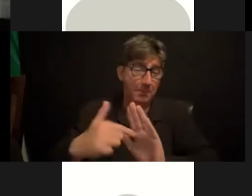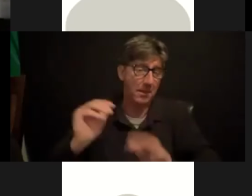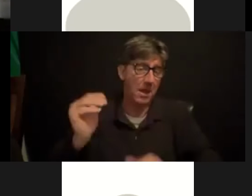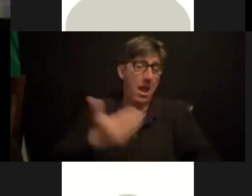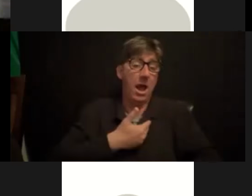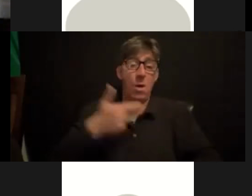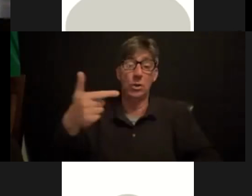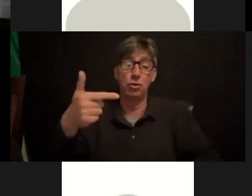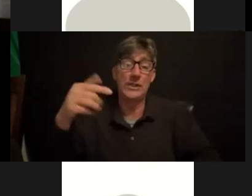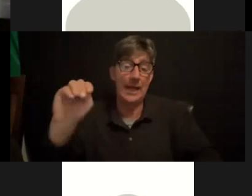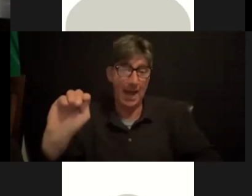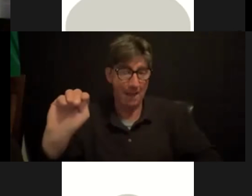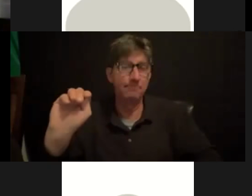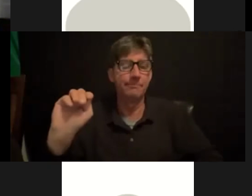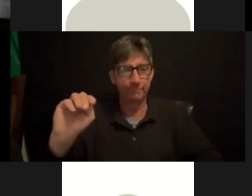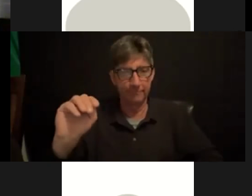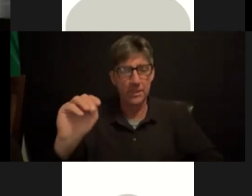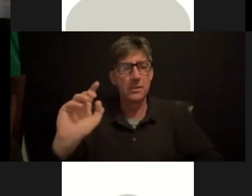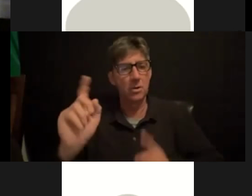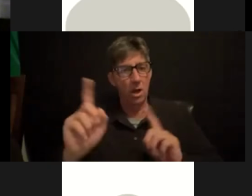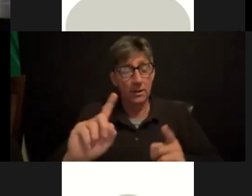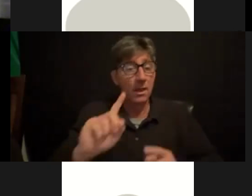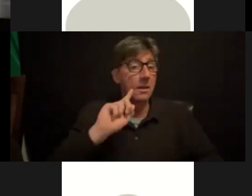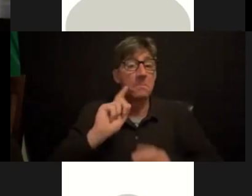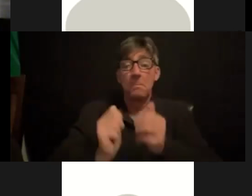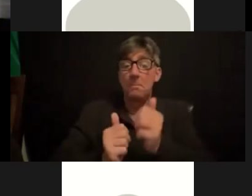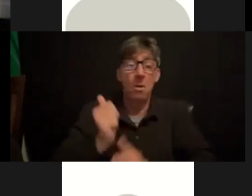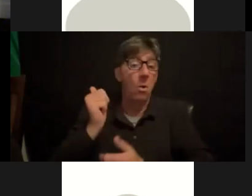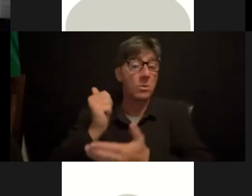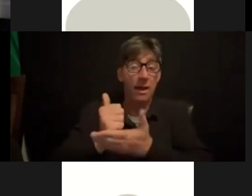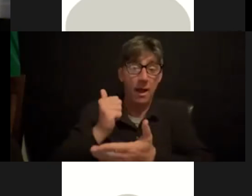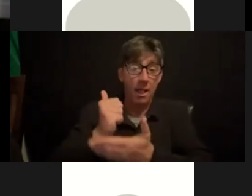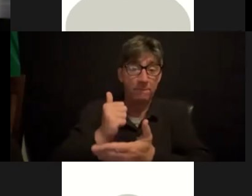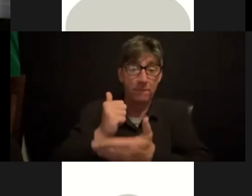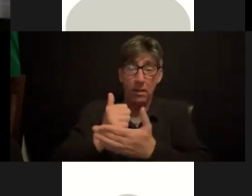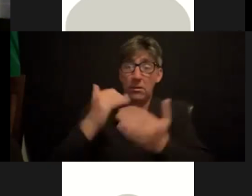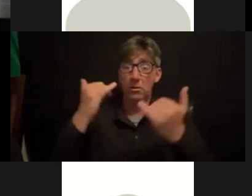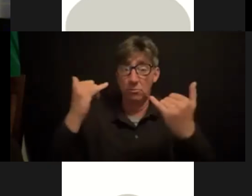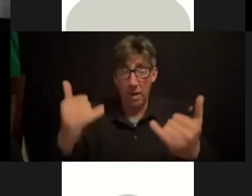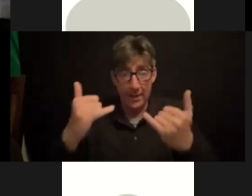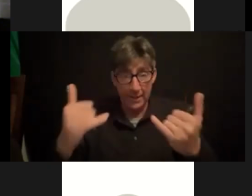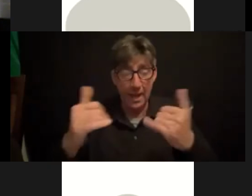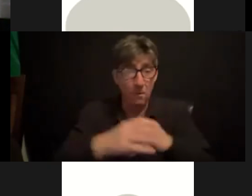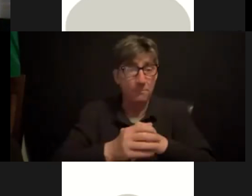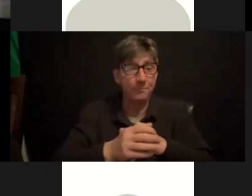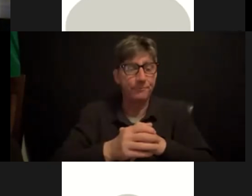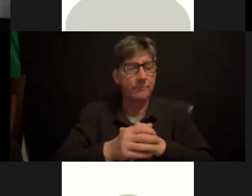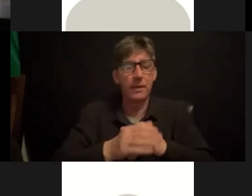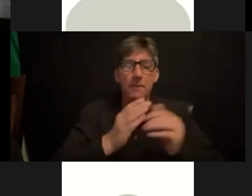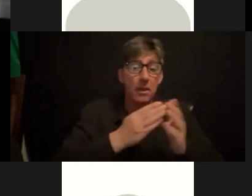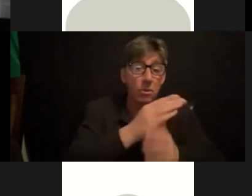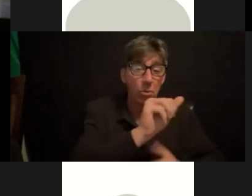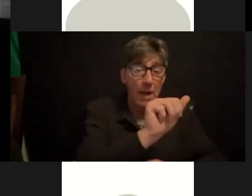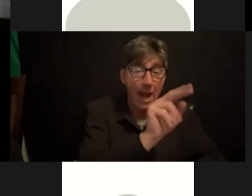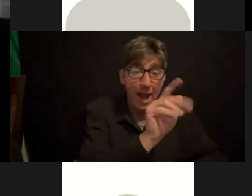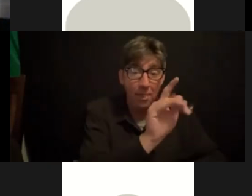what we are, and it's probably actually most helpful right now, and I think whether it's through Anthony or us following up after